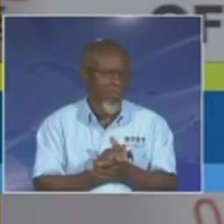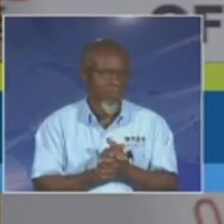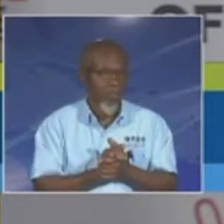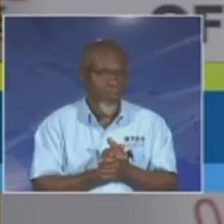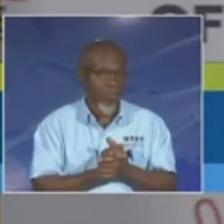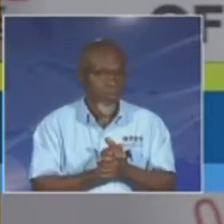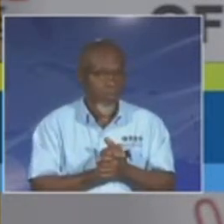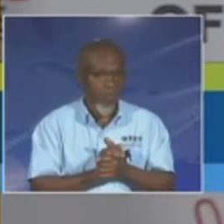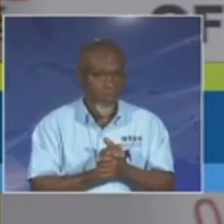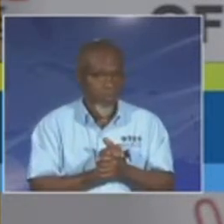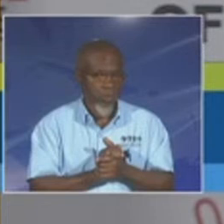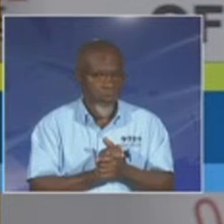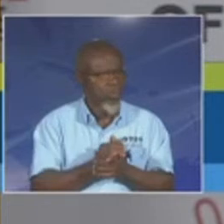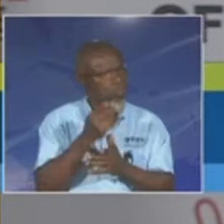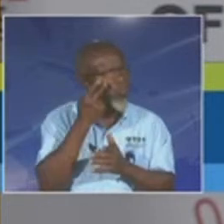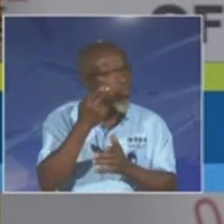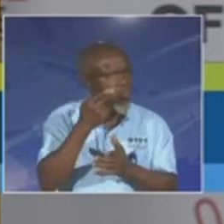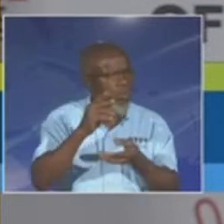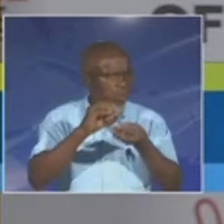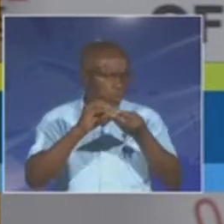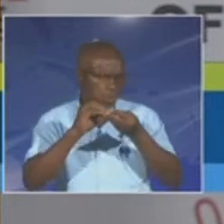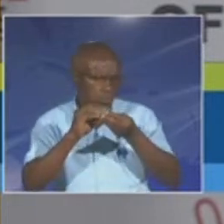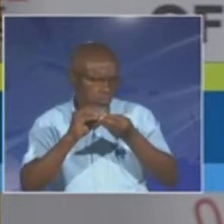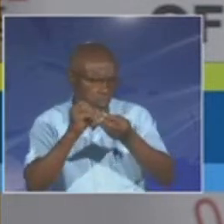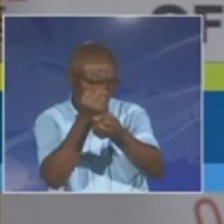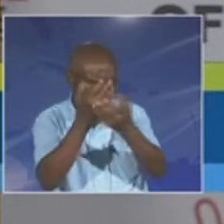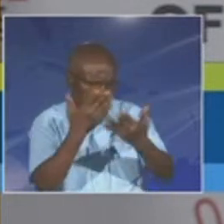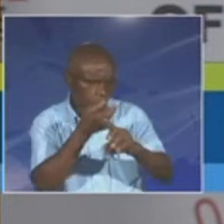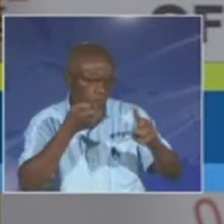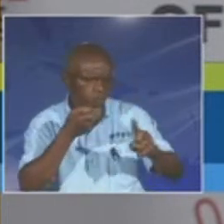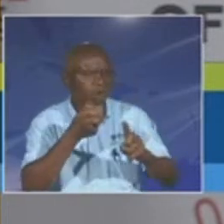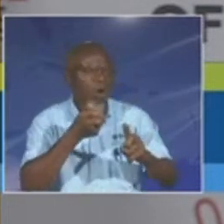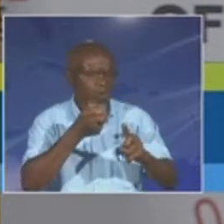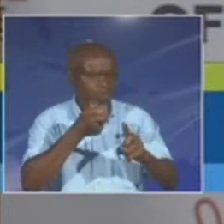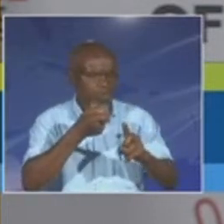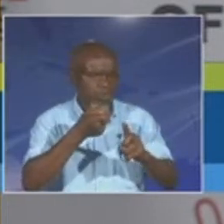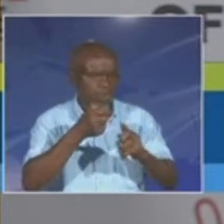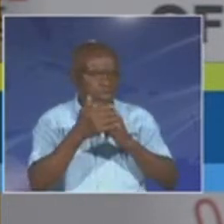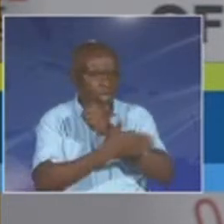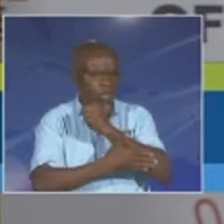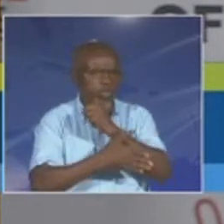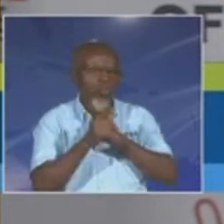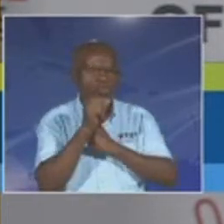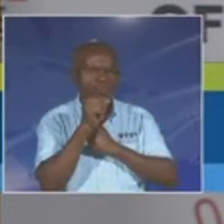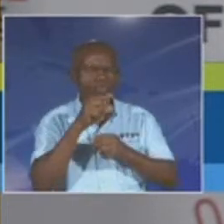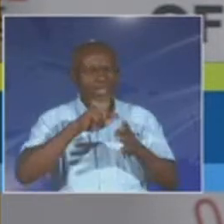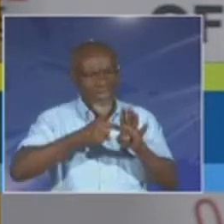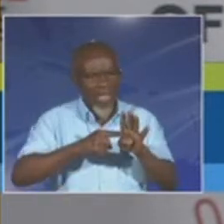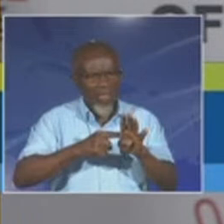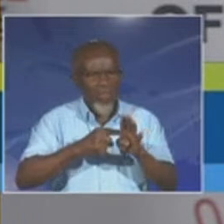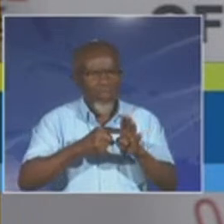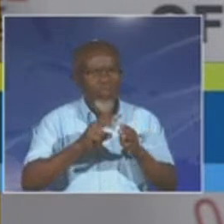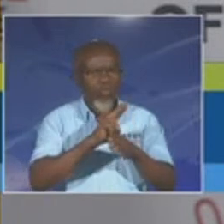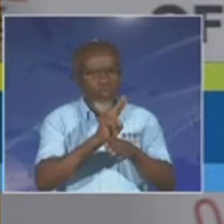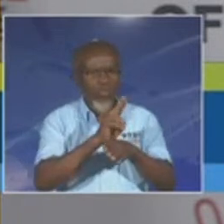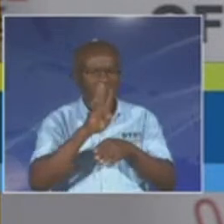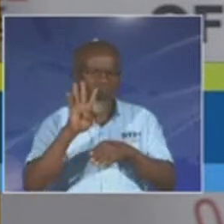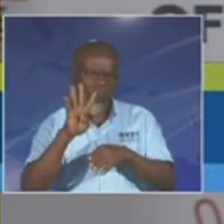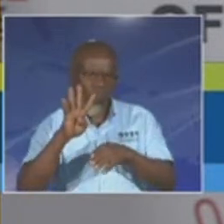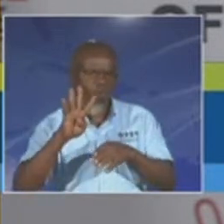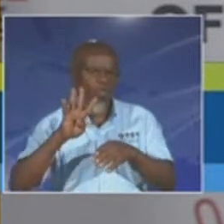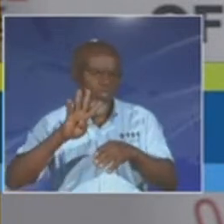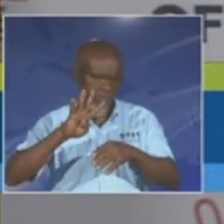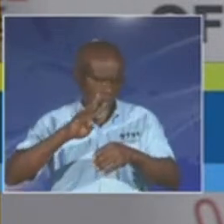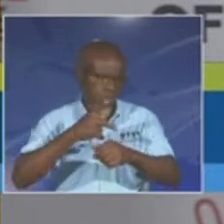we look at the data that is coming out of those countries that have begun to do fourth dosing, look at what is happening. It's very unpredictable in terms of the